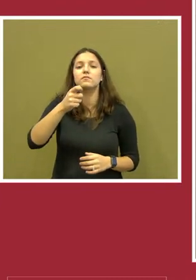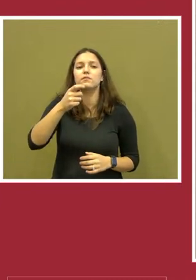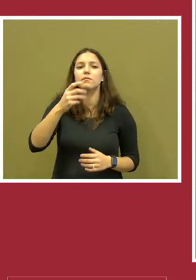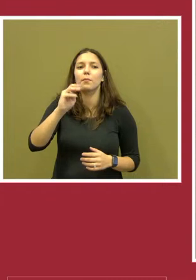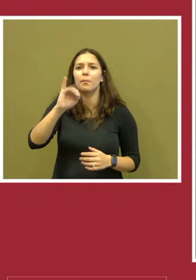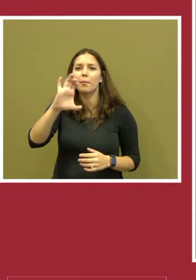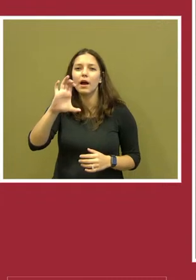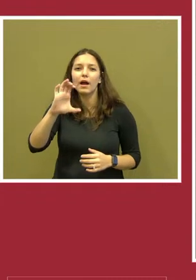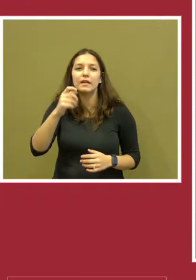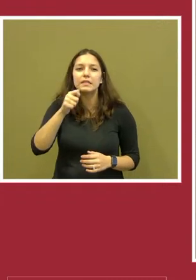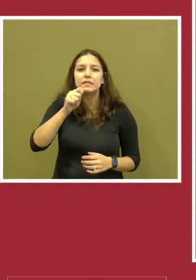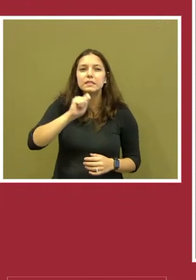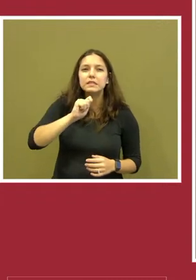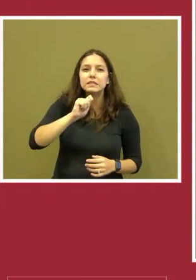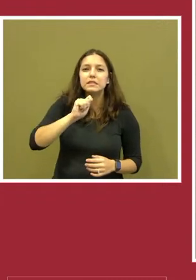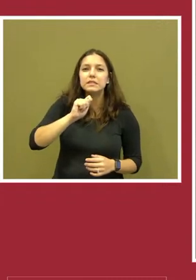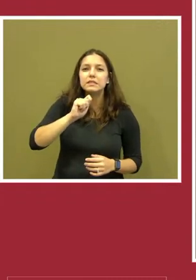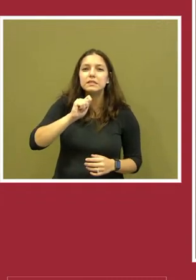chin.